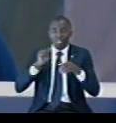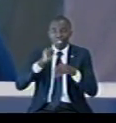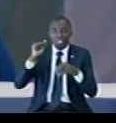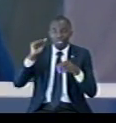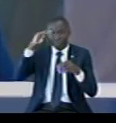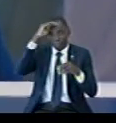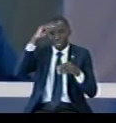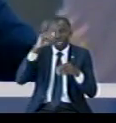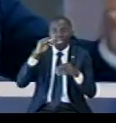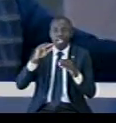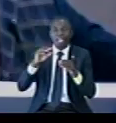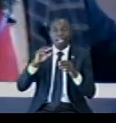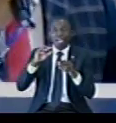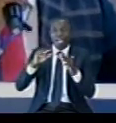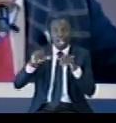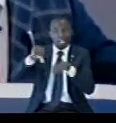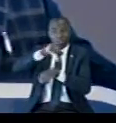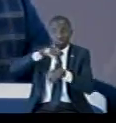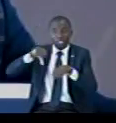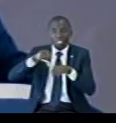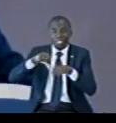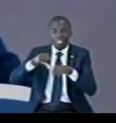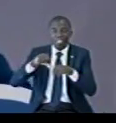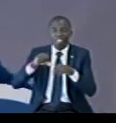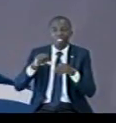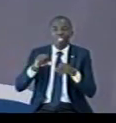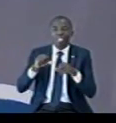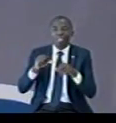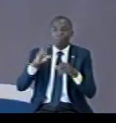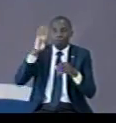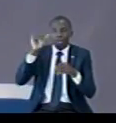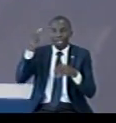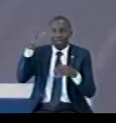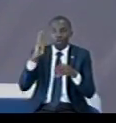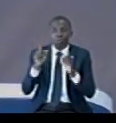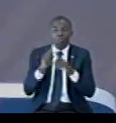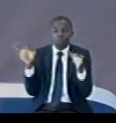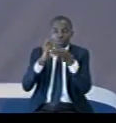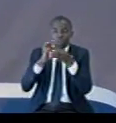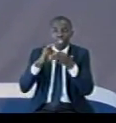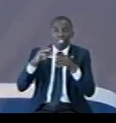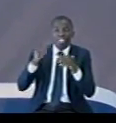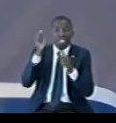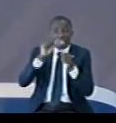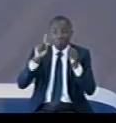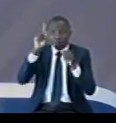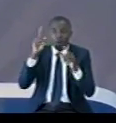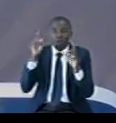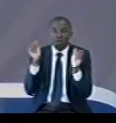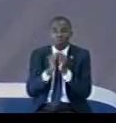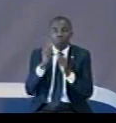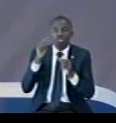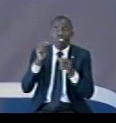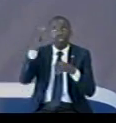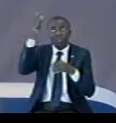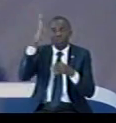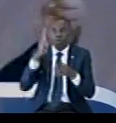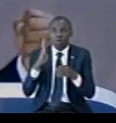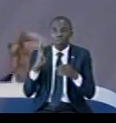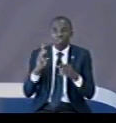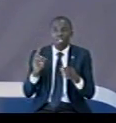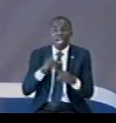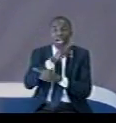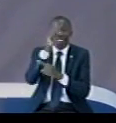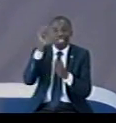Lord God to connect divinity with humanity. And when that connection takes place,